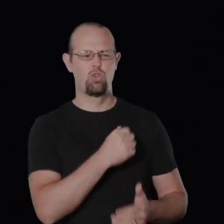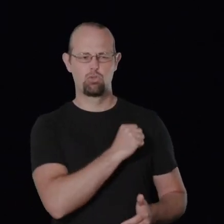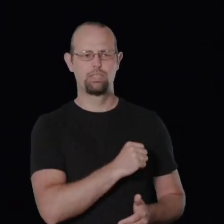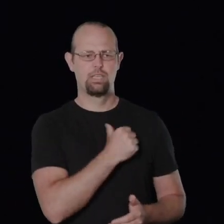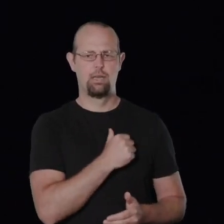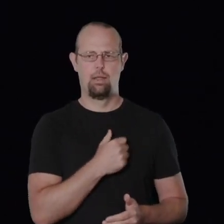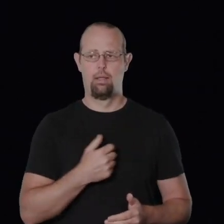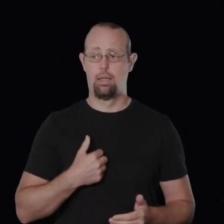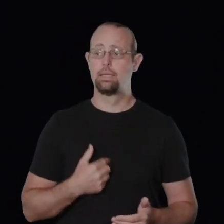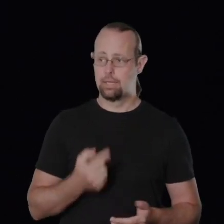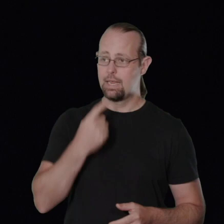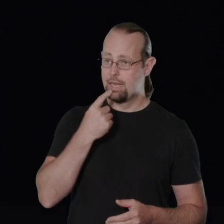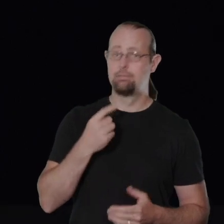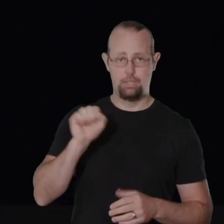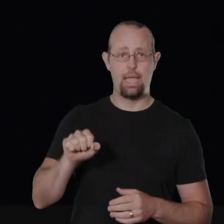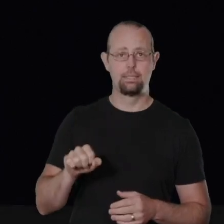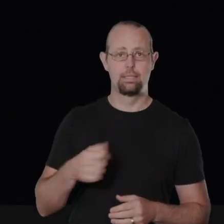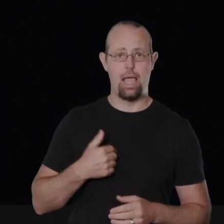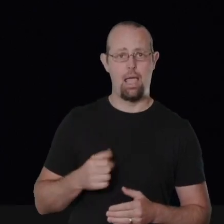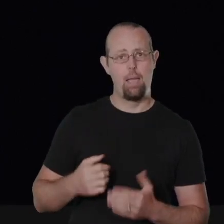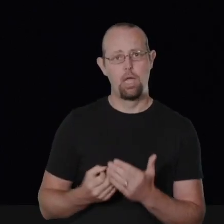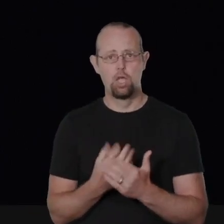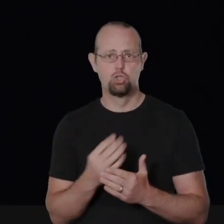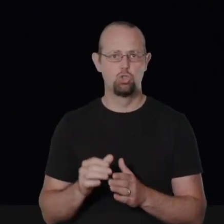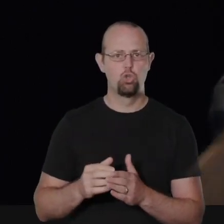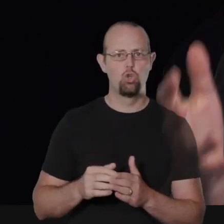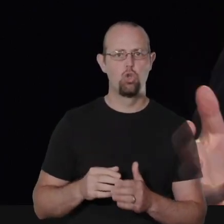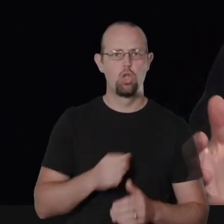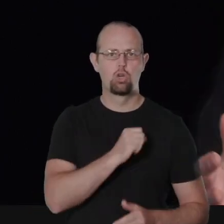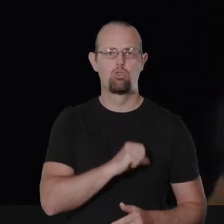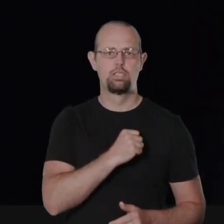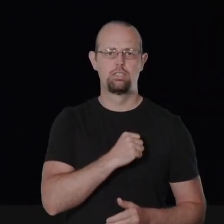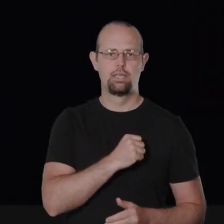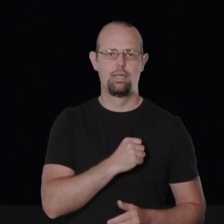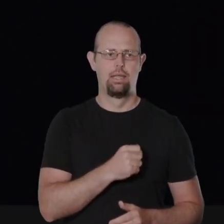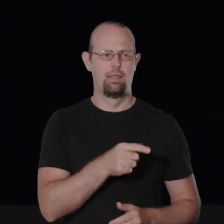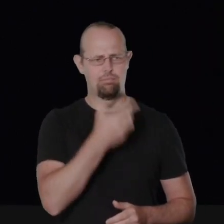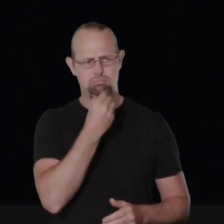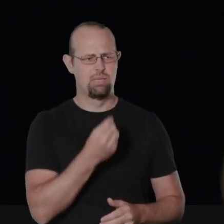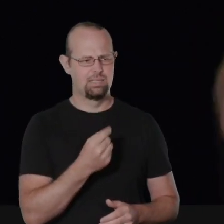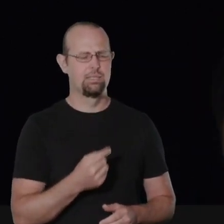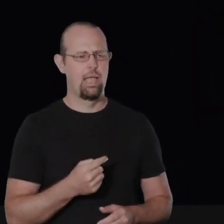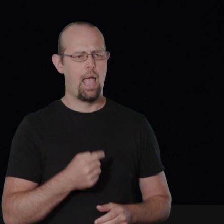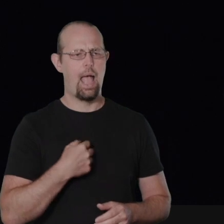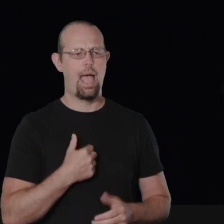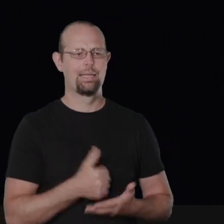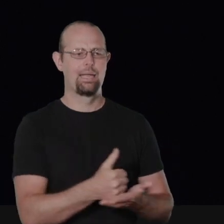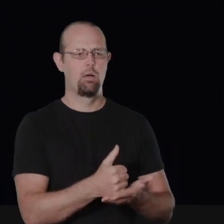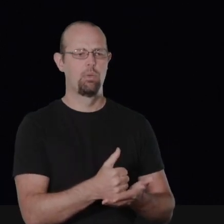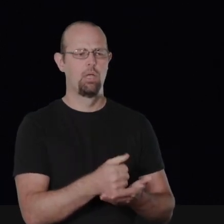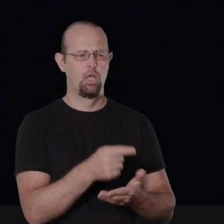am a new Christian." He said, "Right, that's why they've sent you to me then. I can help you. You probably want